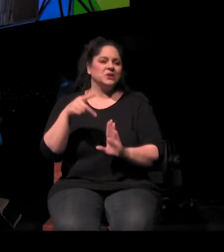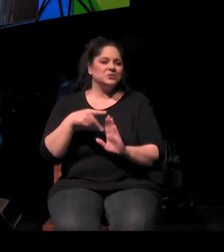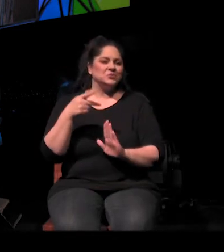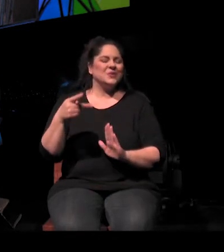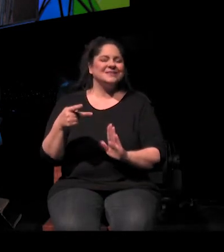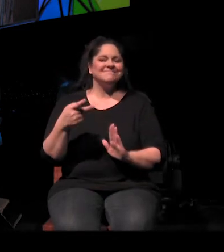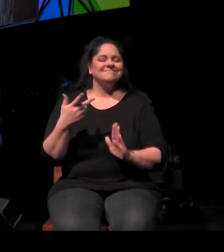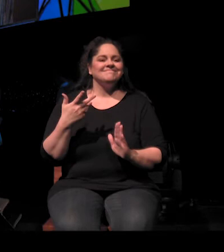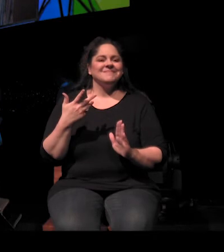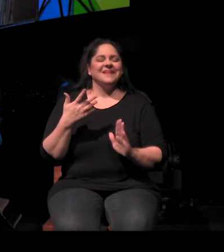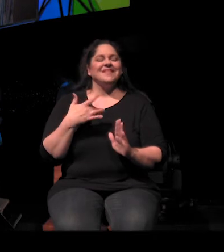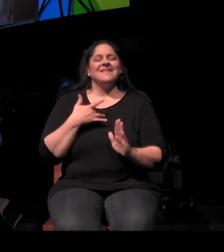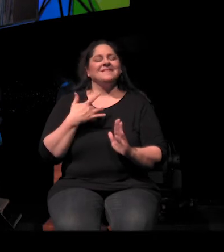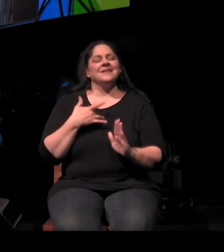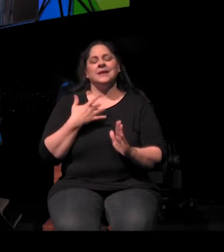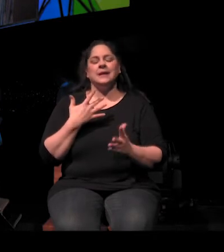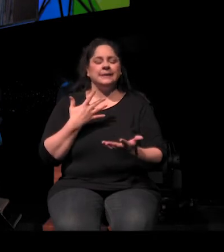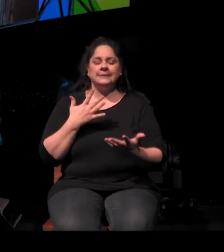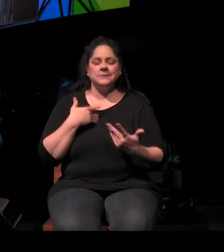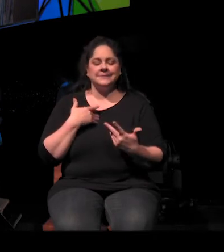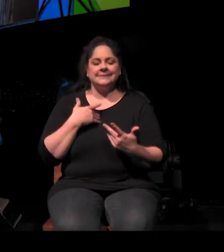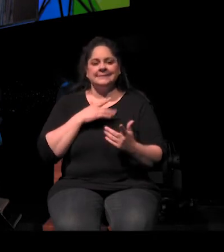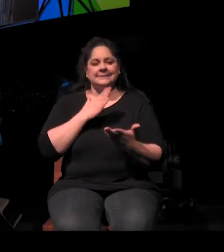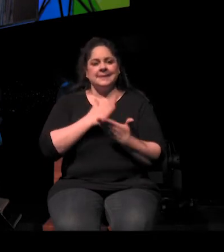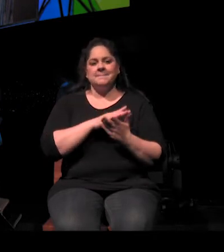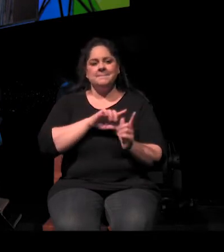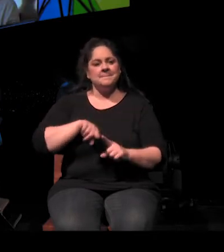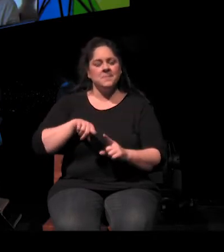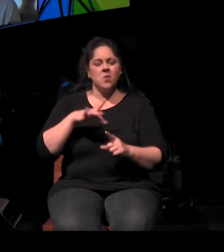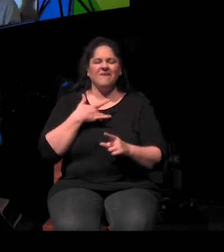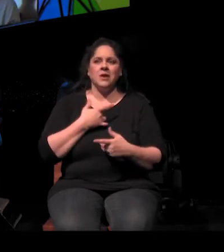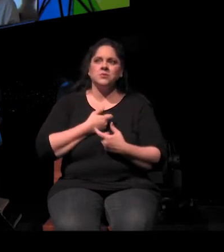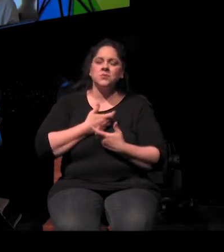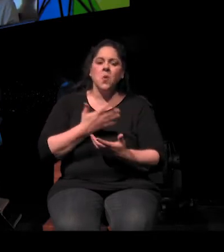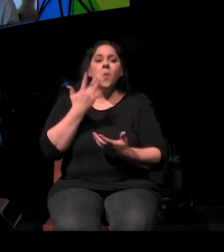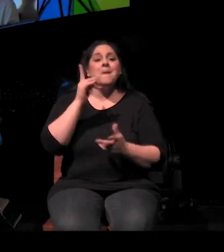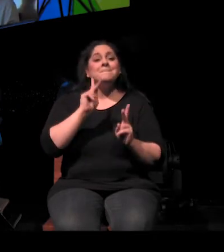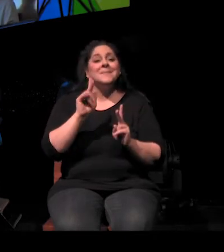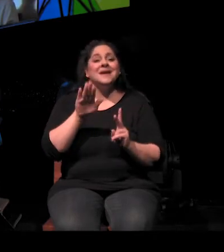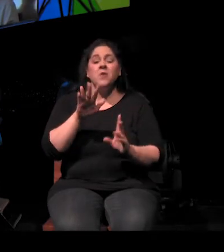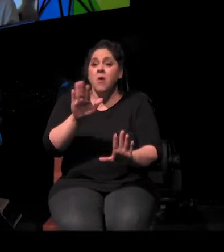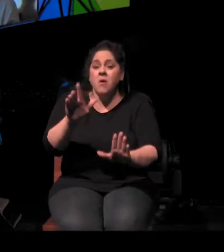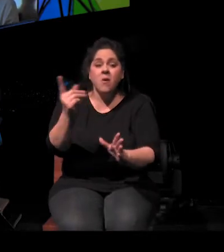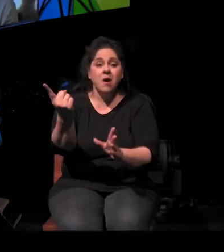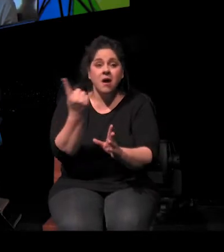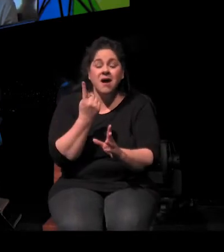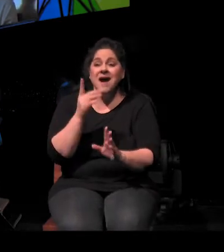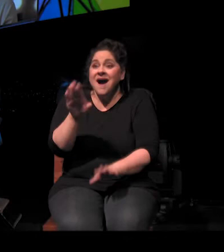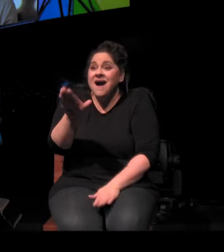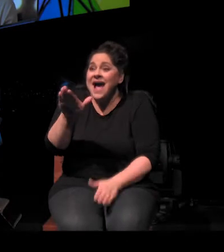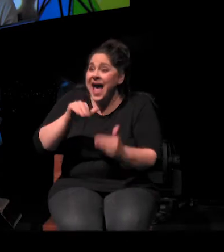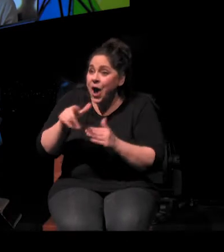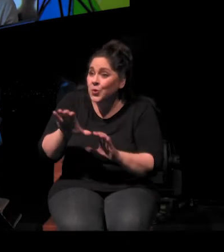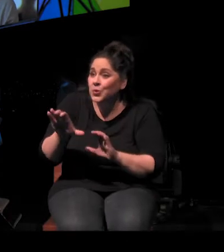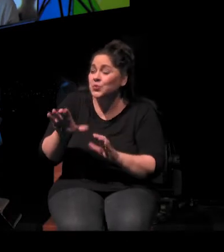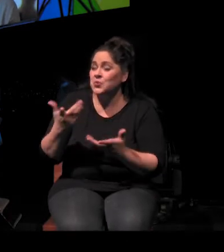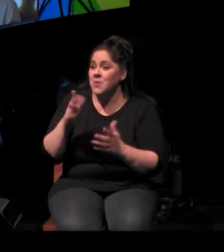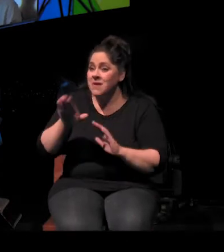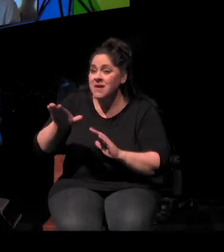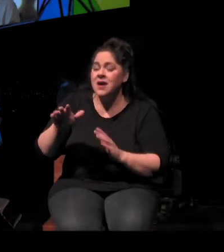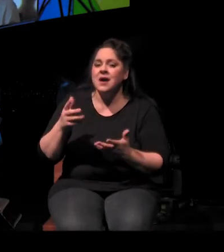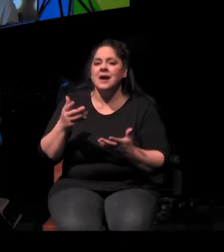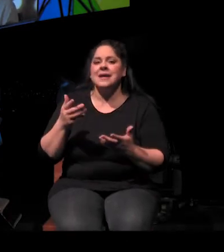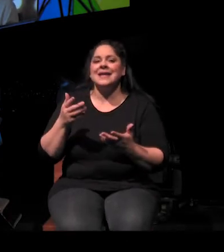found it was exhausting running into people at the church, just trying to, like, and people genuinely wanted to care, but they're like, how are you guys doing?